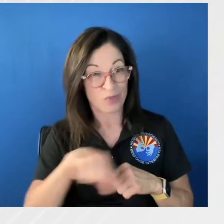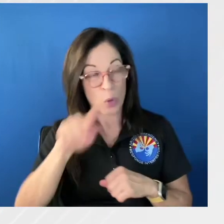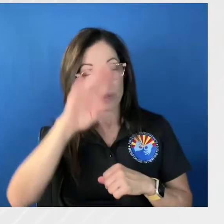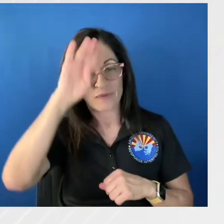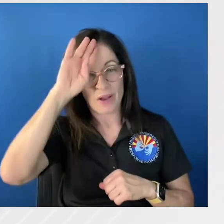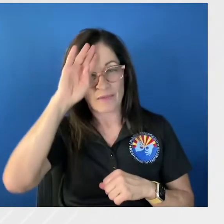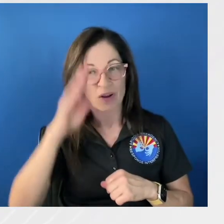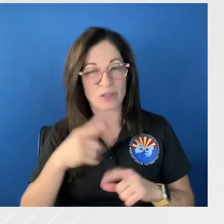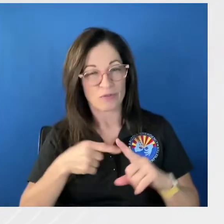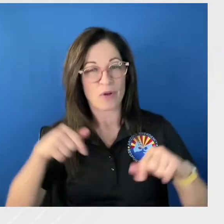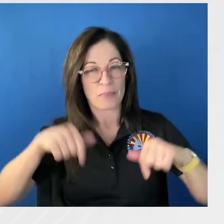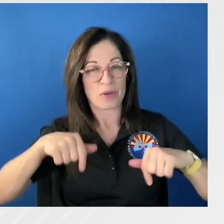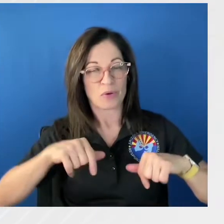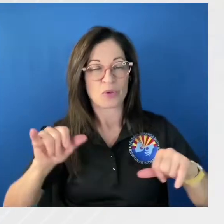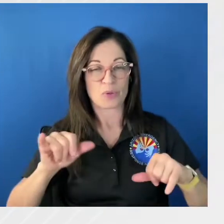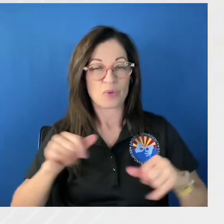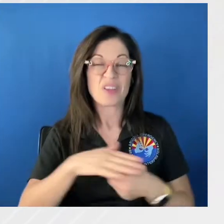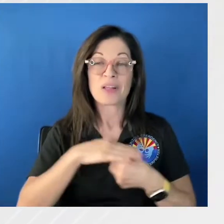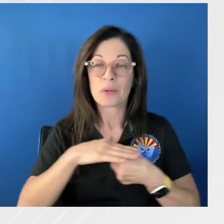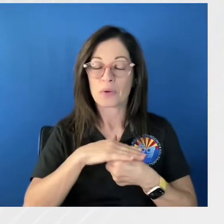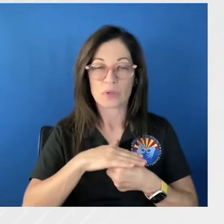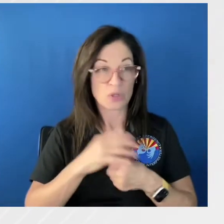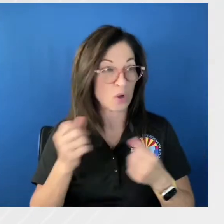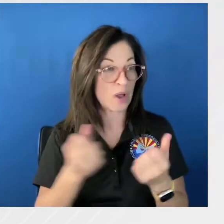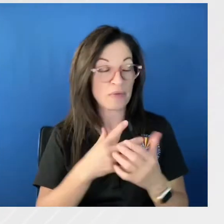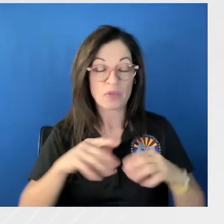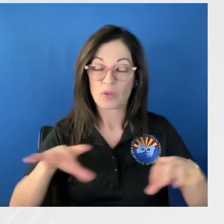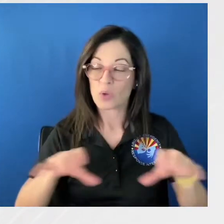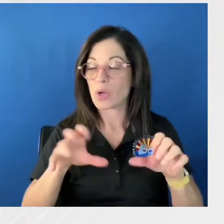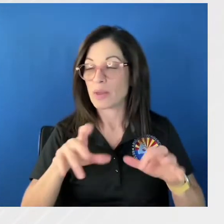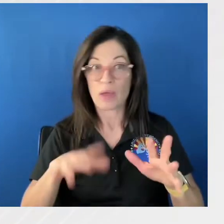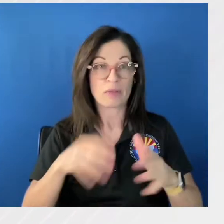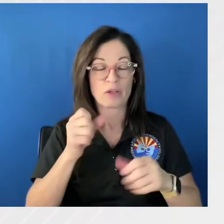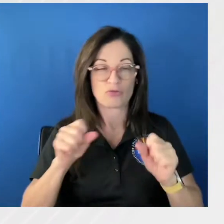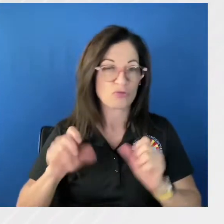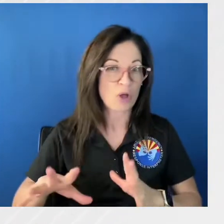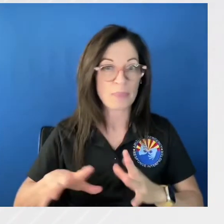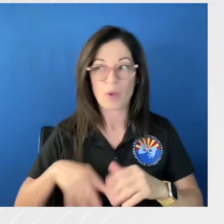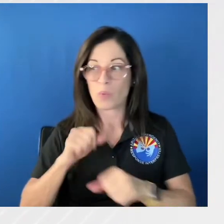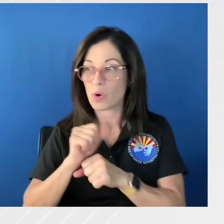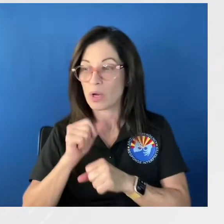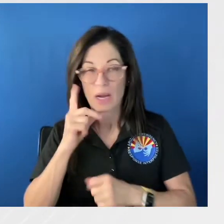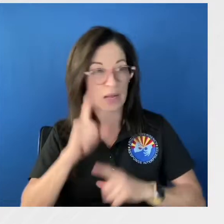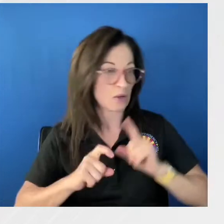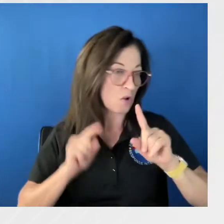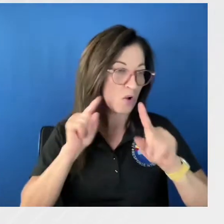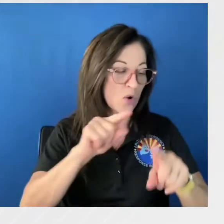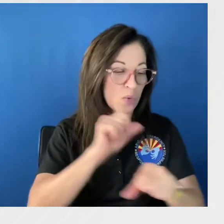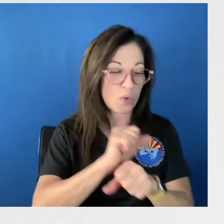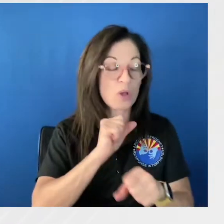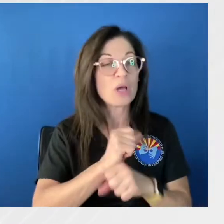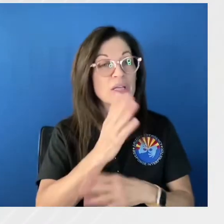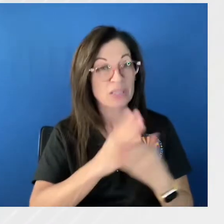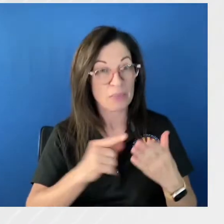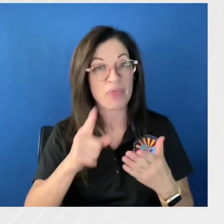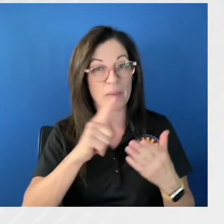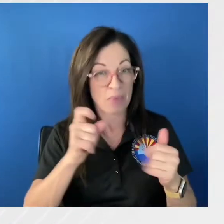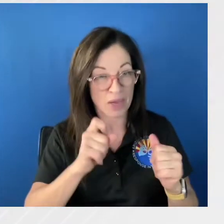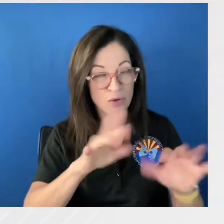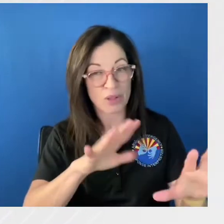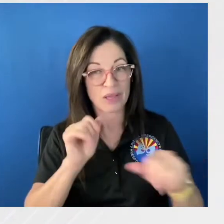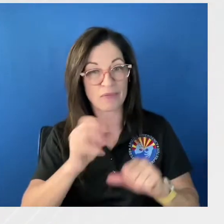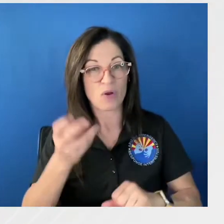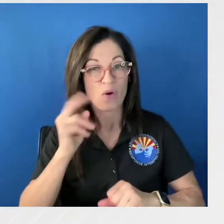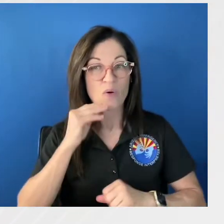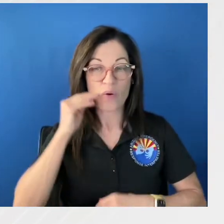right? So they drop everything they do, and some of them had to be evacuated, but yeah, they selflessly served the